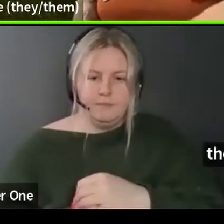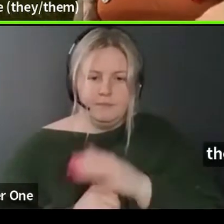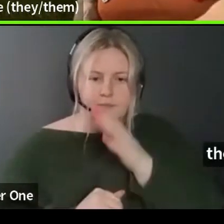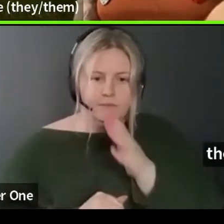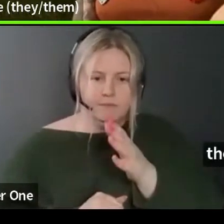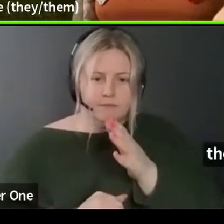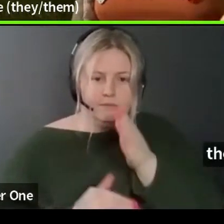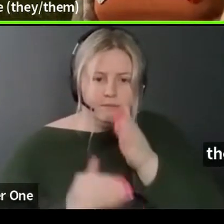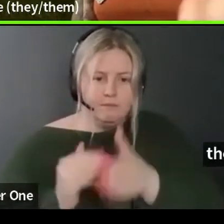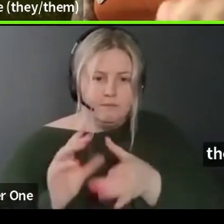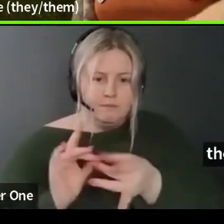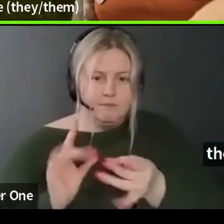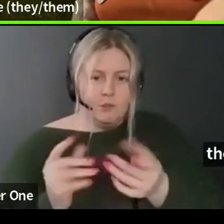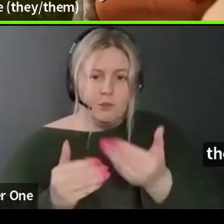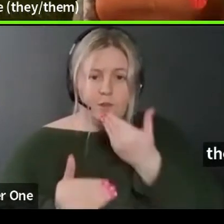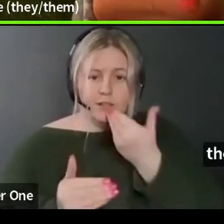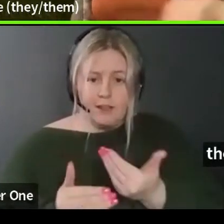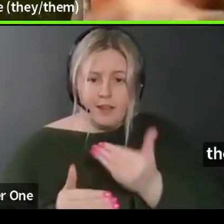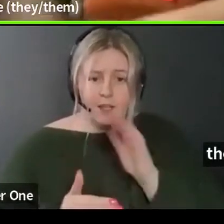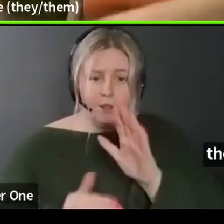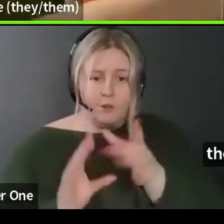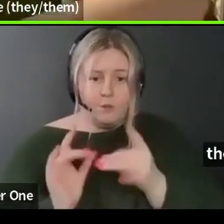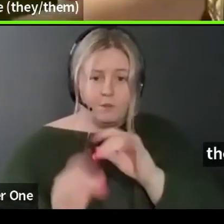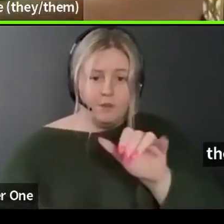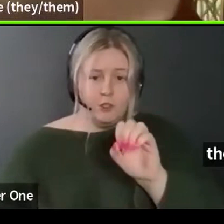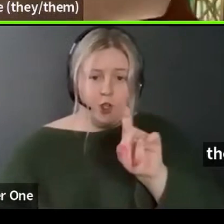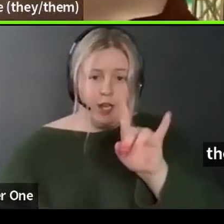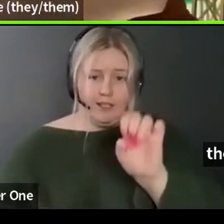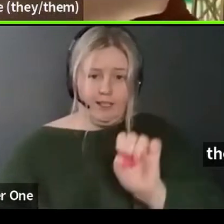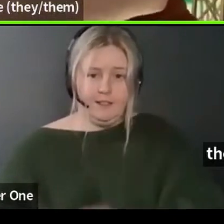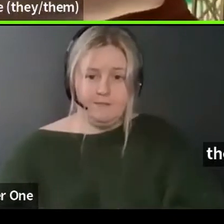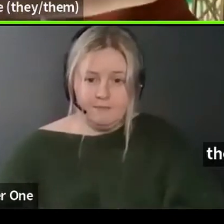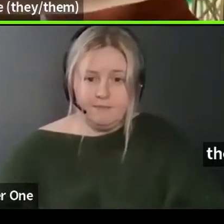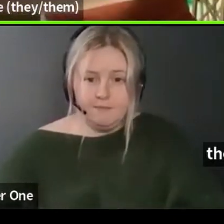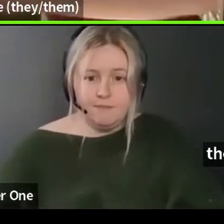to say thank you for what you shared, Jackie.